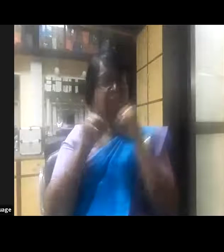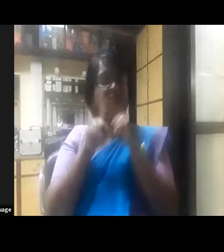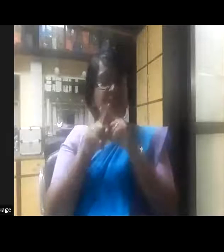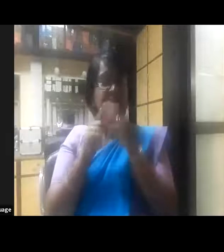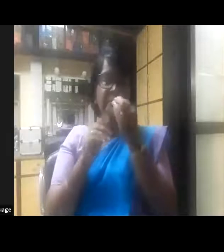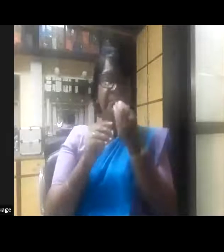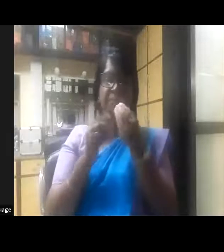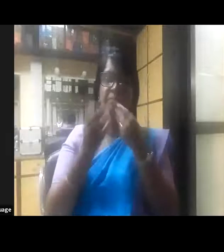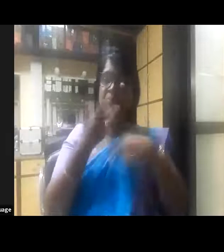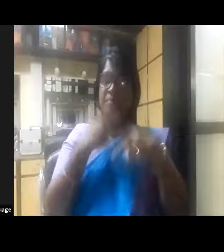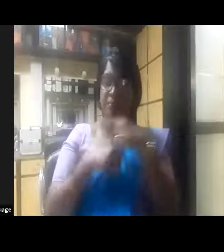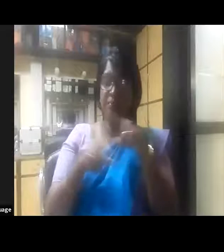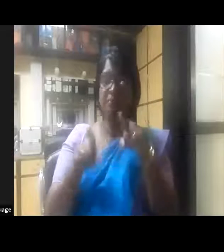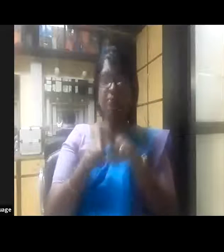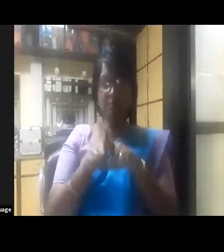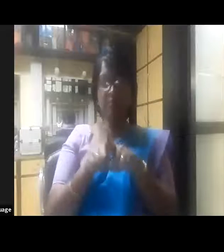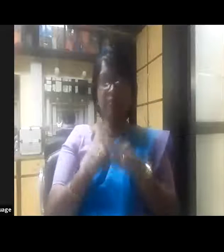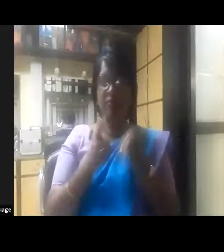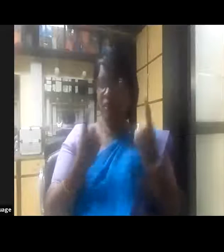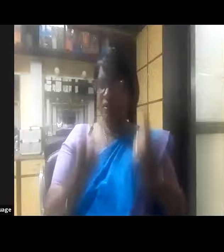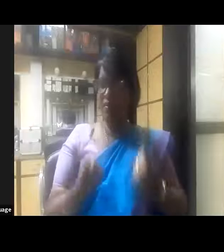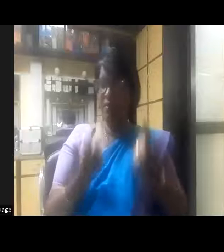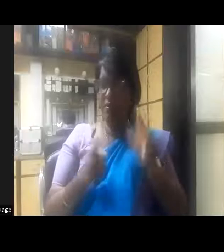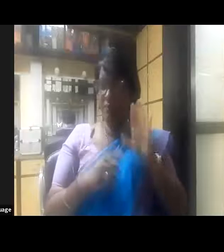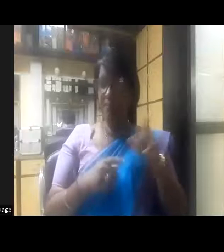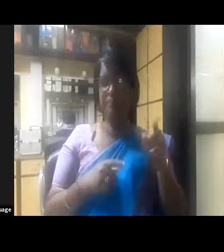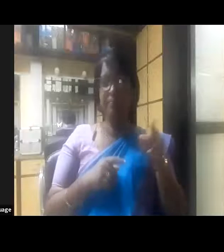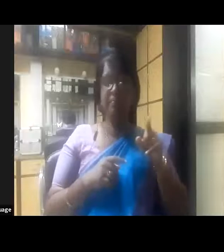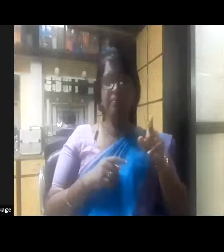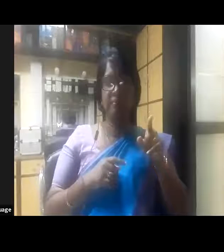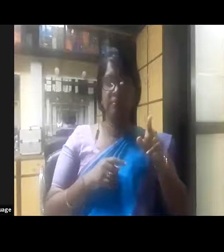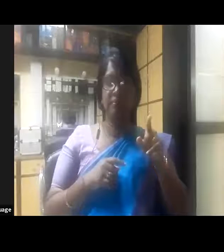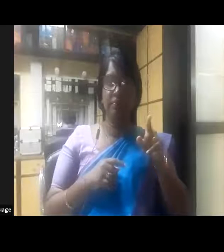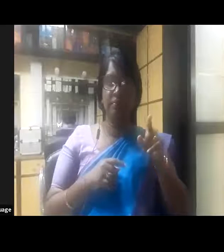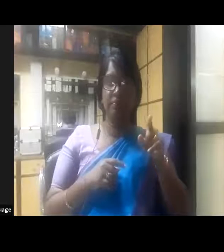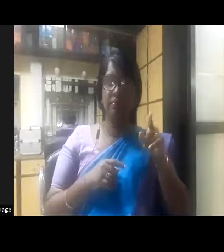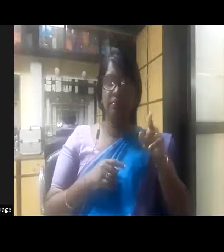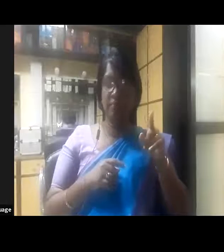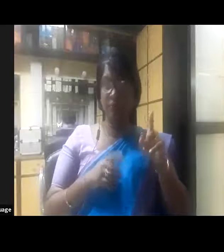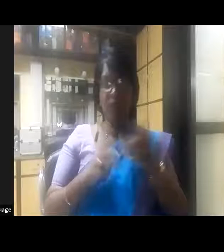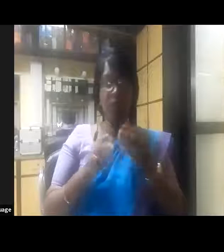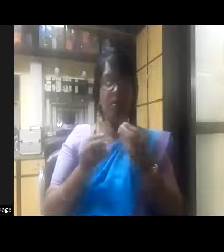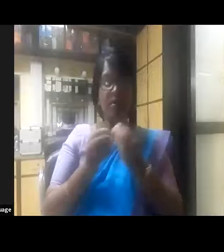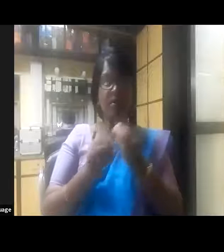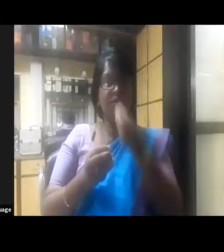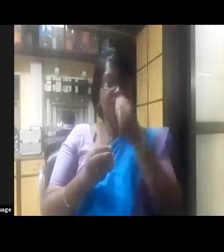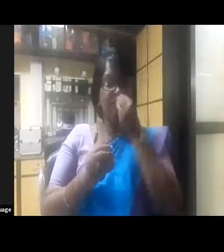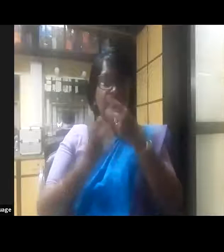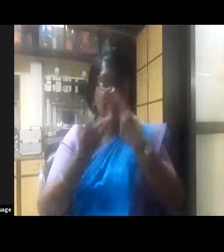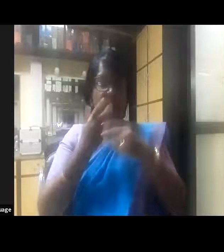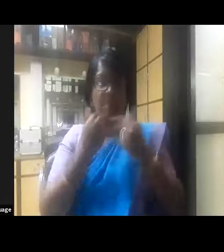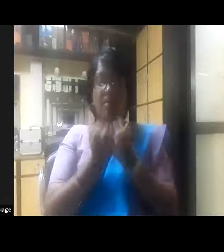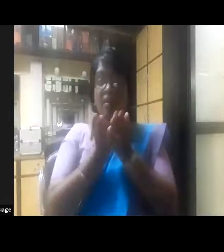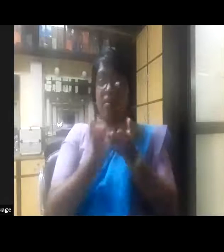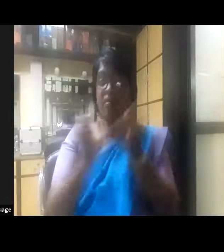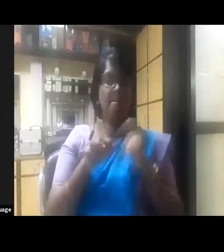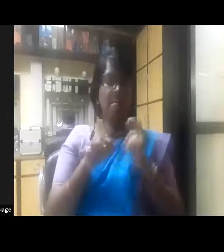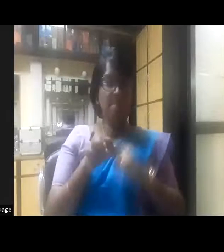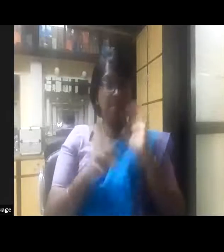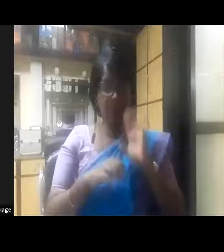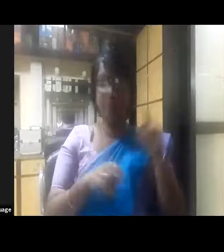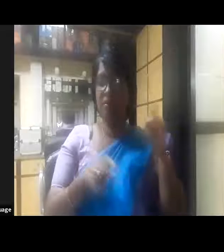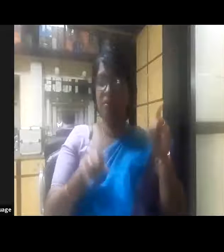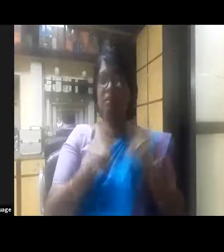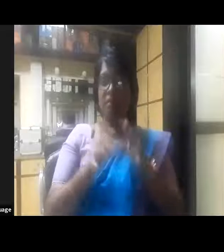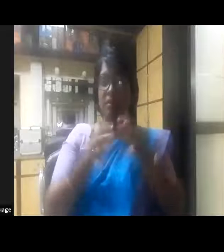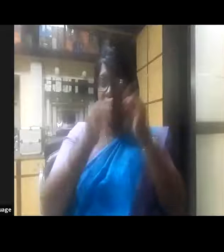get the equipment and load the cargo on a vessel, they were unsure of the date and time of arrival of cargo at destination.